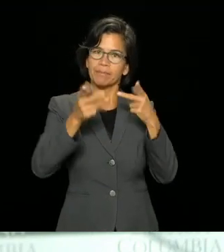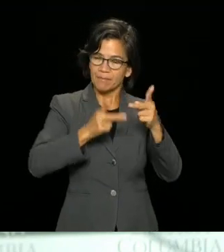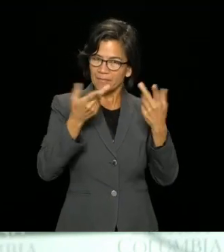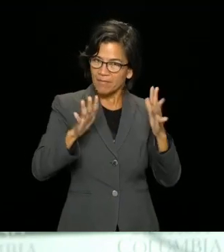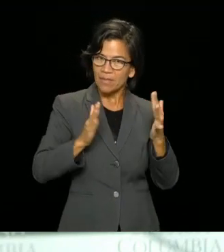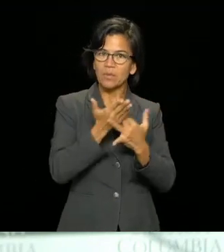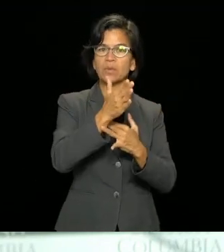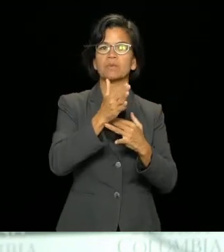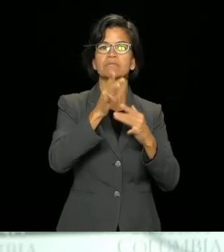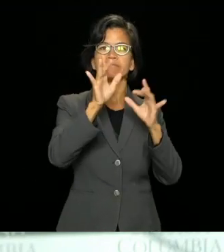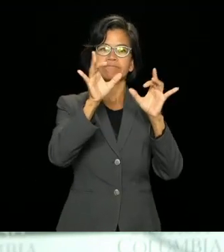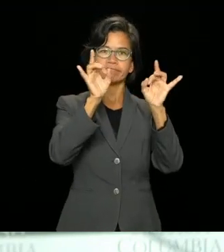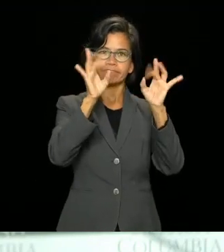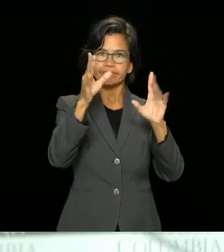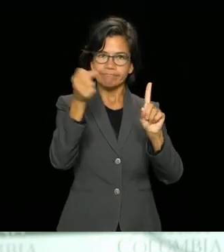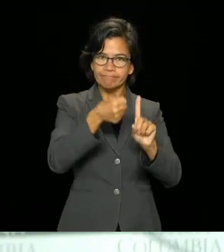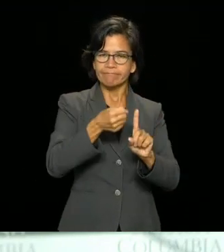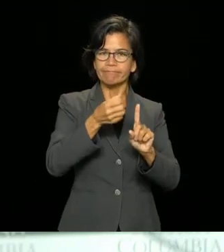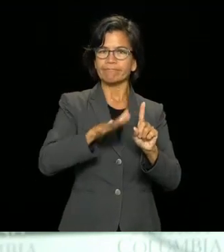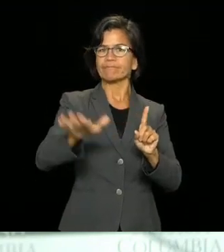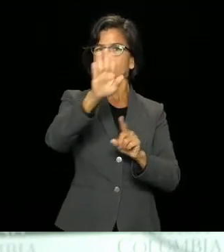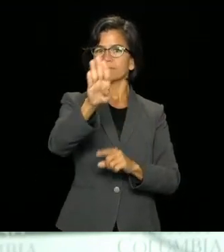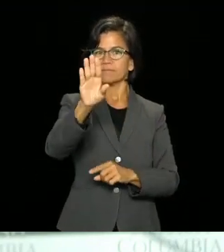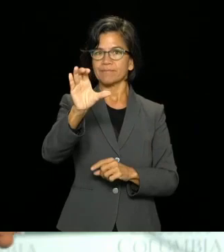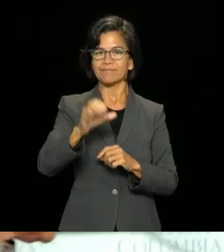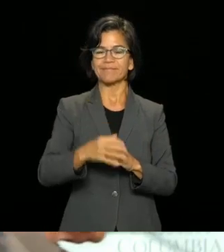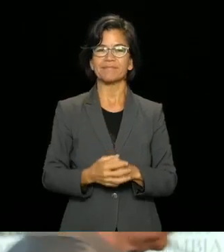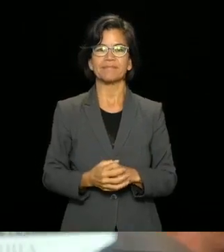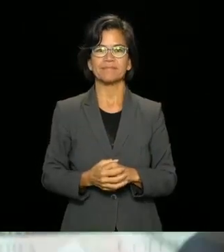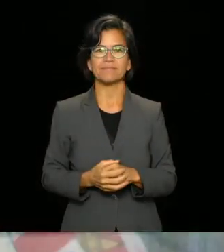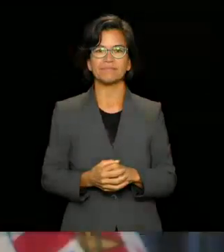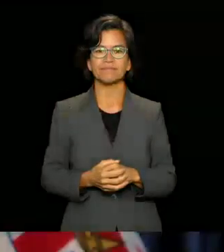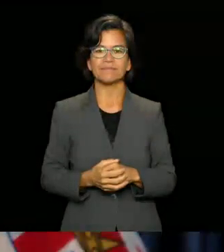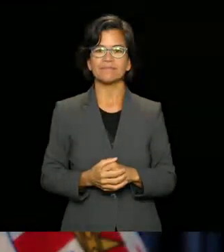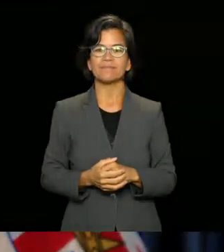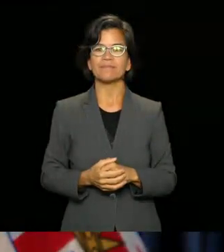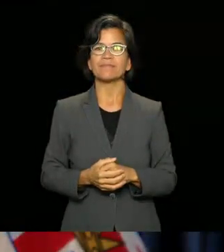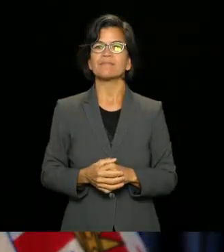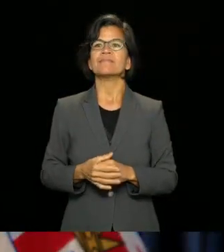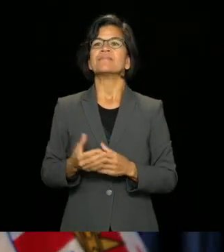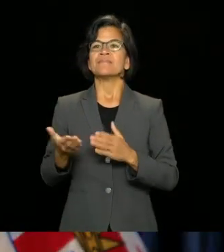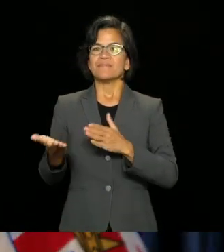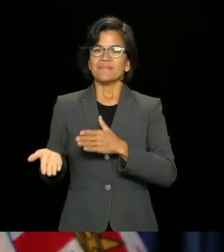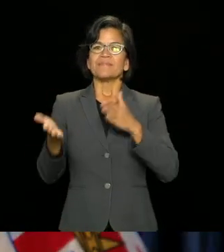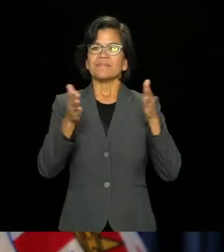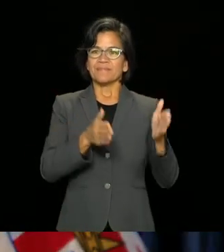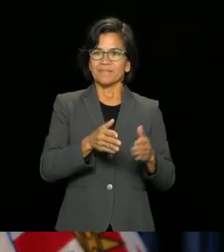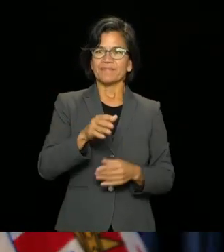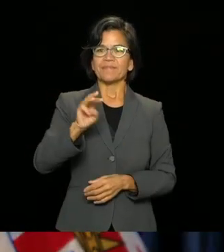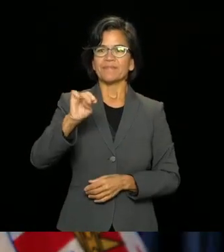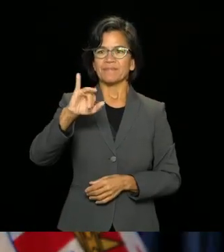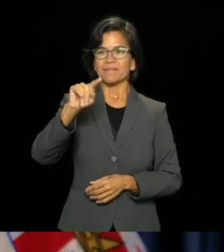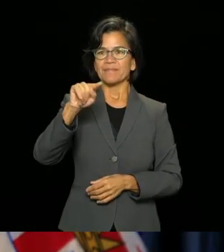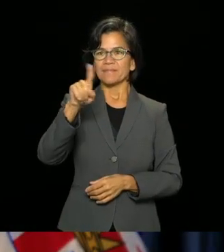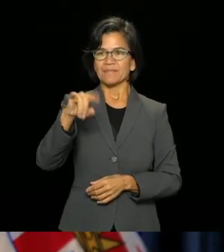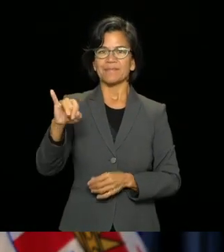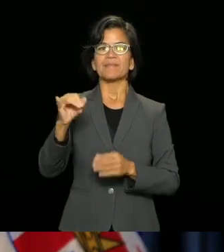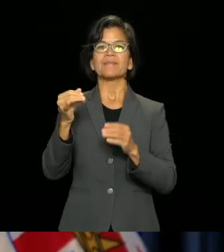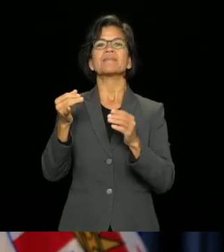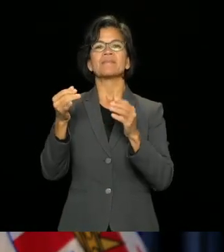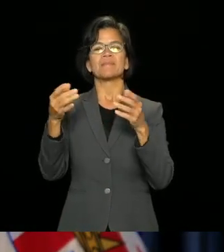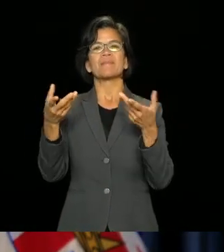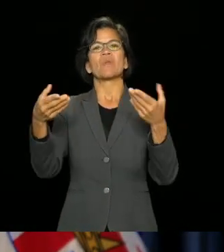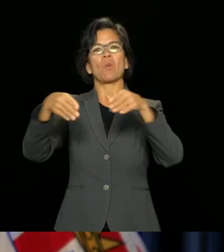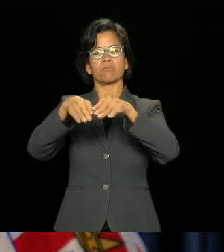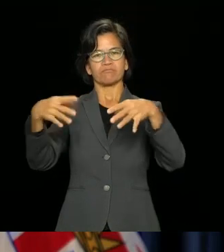welcome Parliamentary Secretary Dean back to the podium for closing remarks. Thank you. Podium for closing remarks. Thank you, Minister, and thank you,